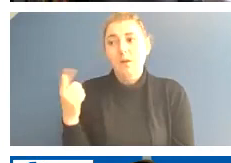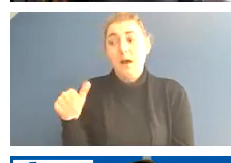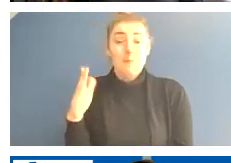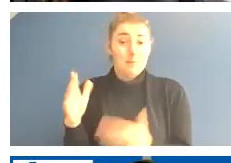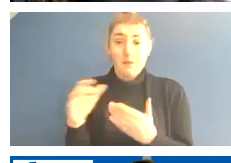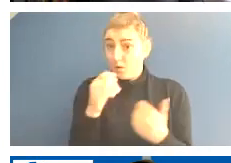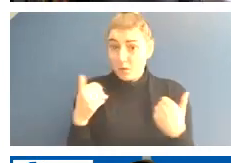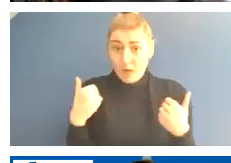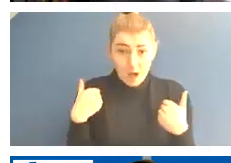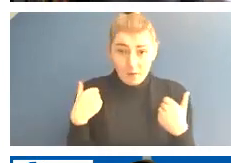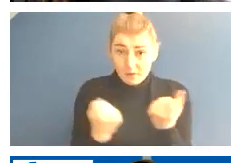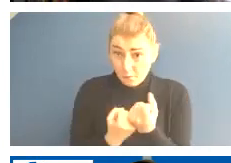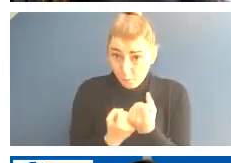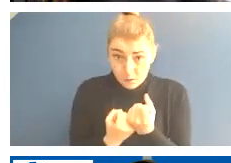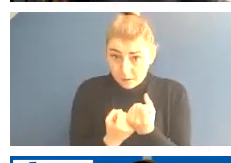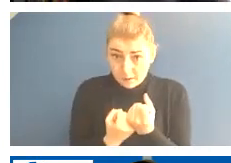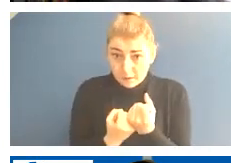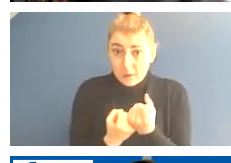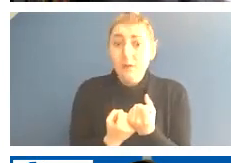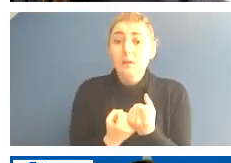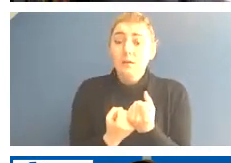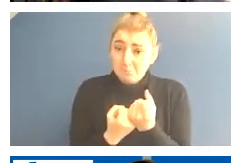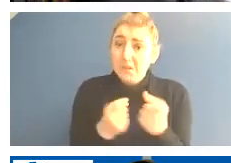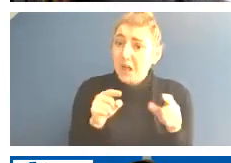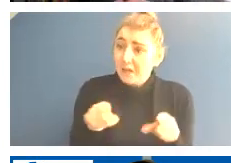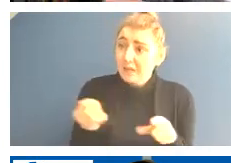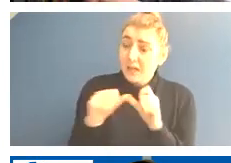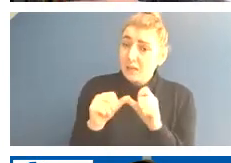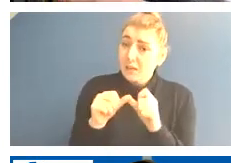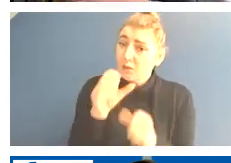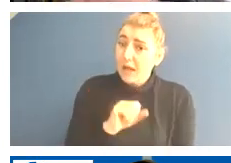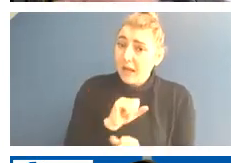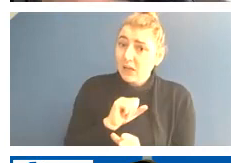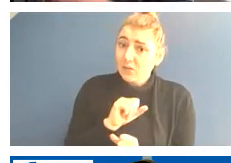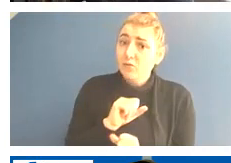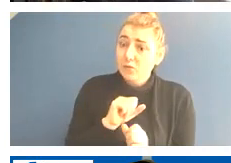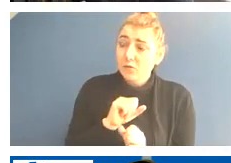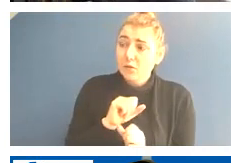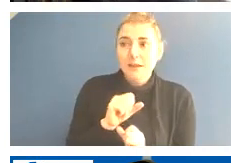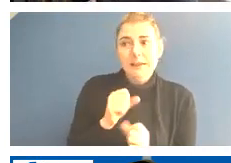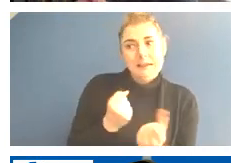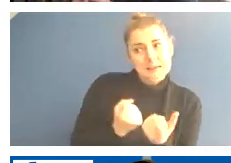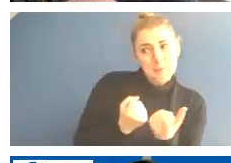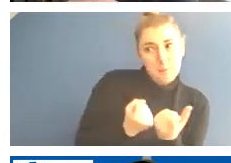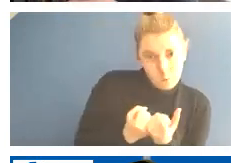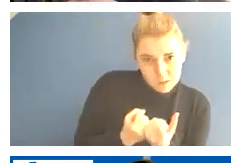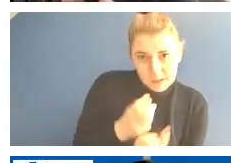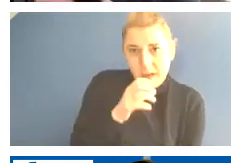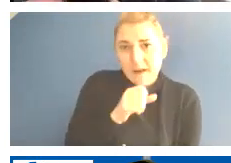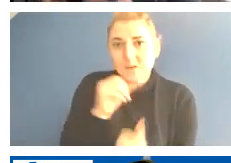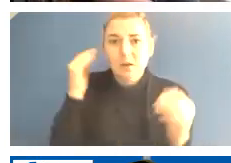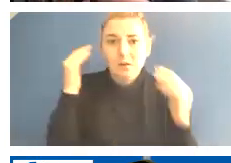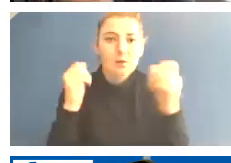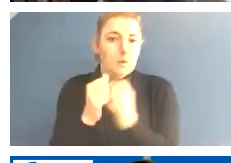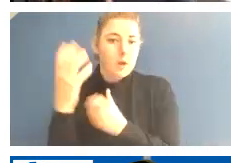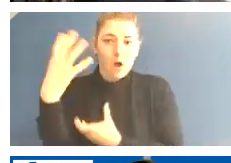have supports, and as they continue to age, supporting aging adults with autism is